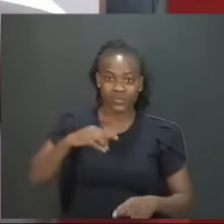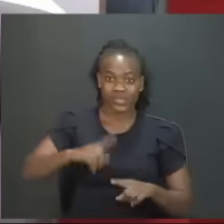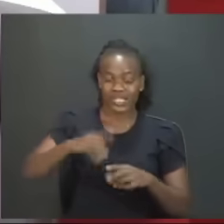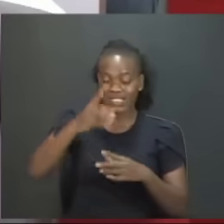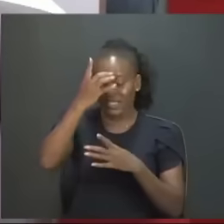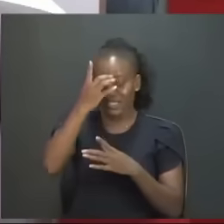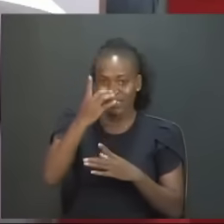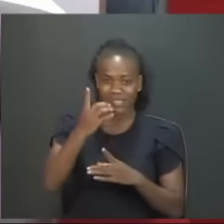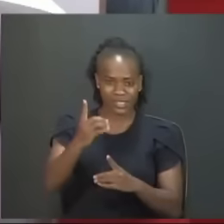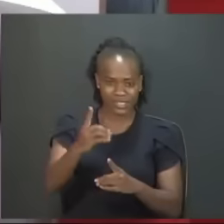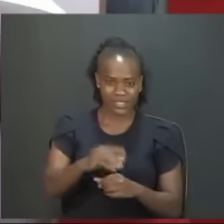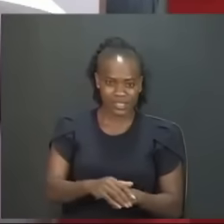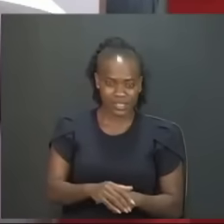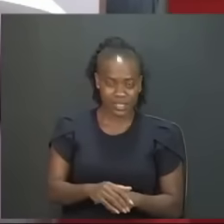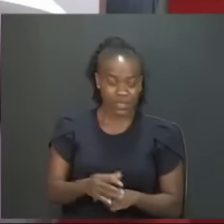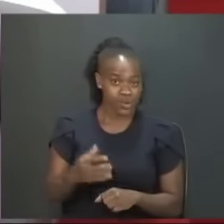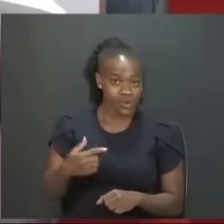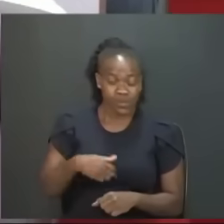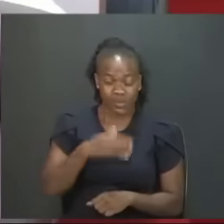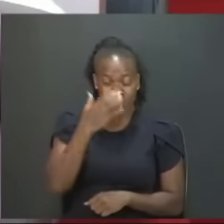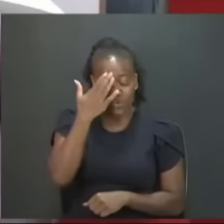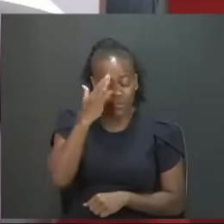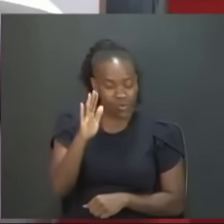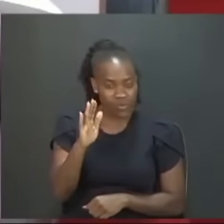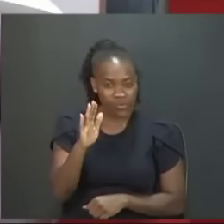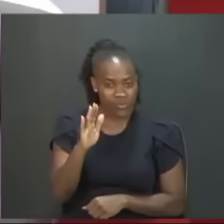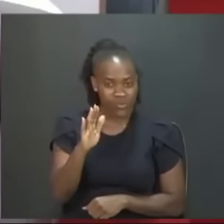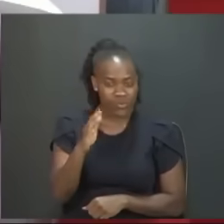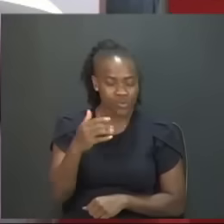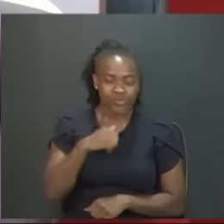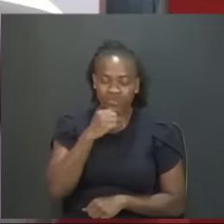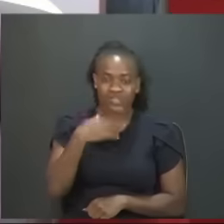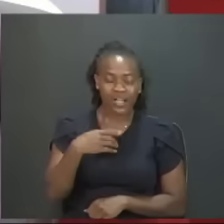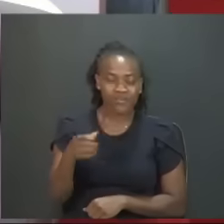decision. We don't have 138 members.